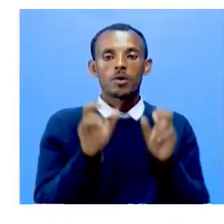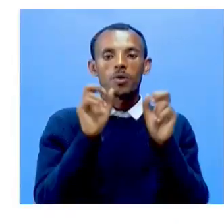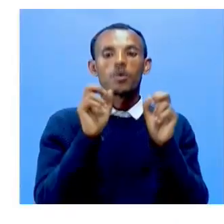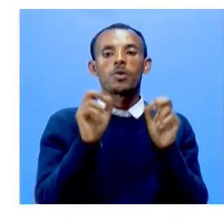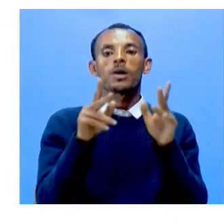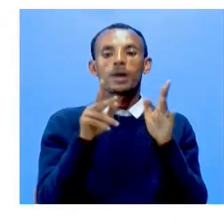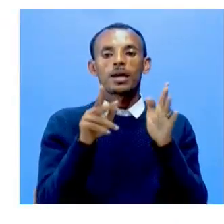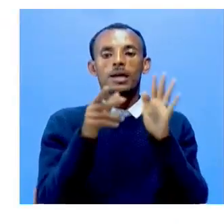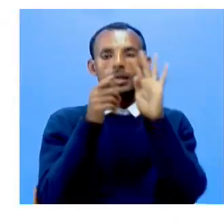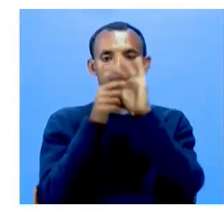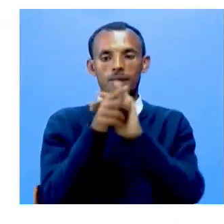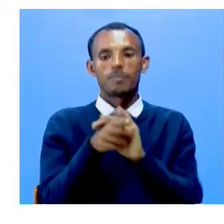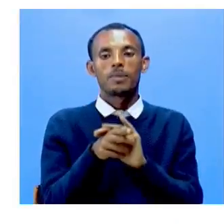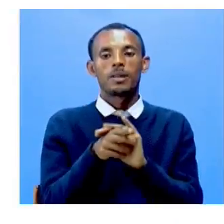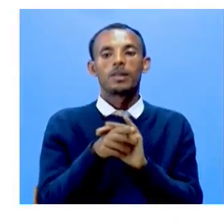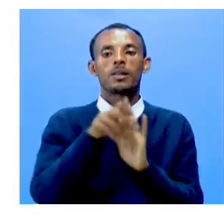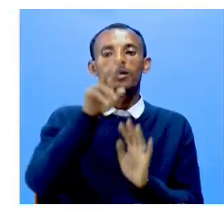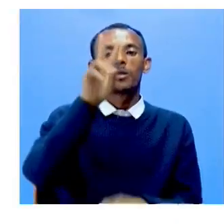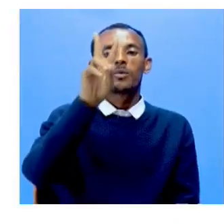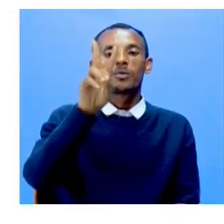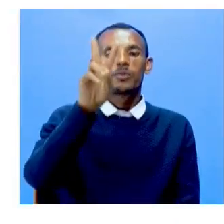Example 2.